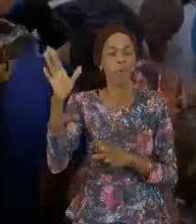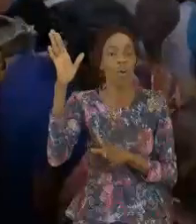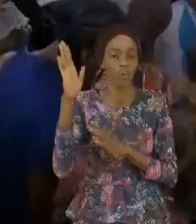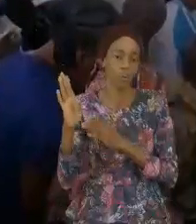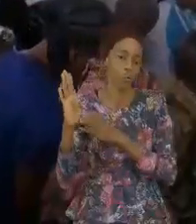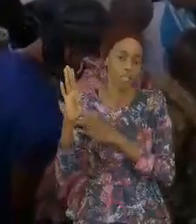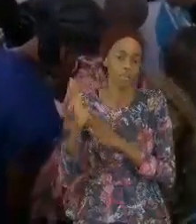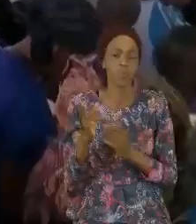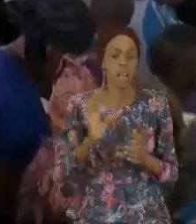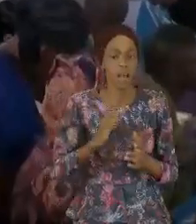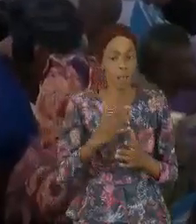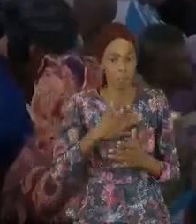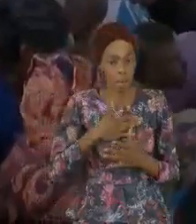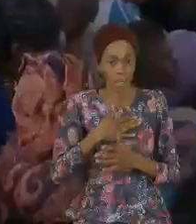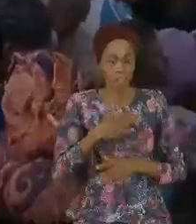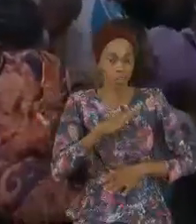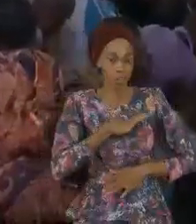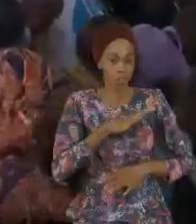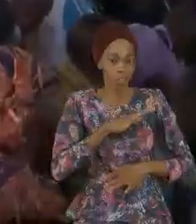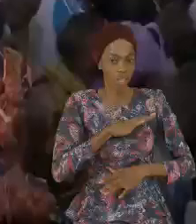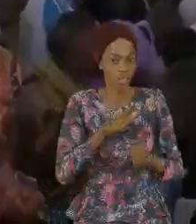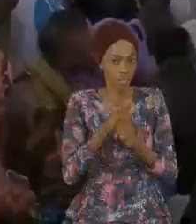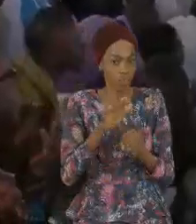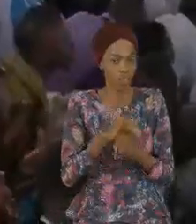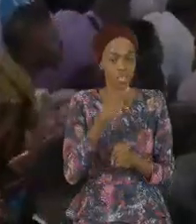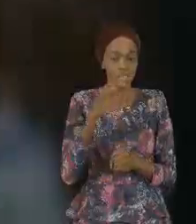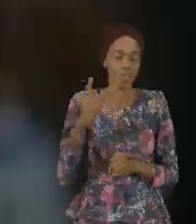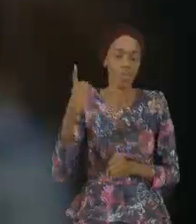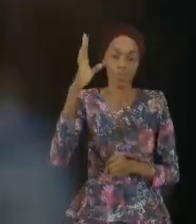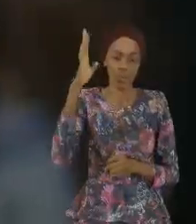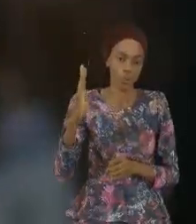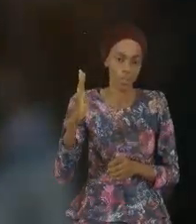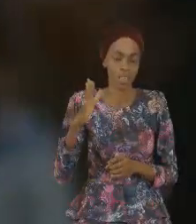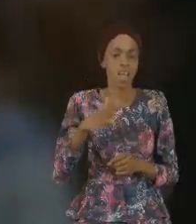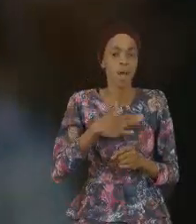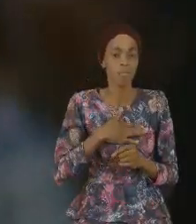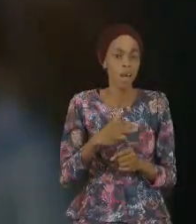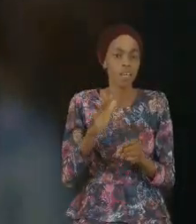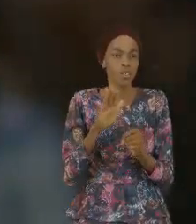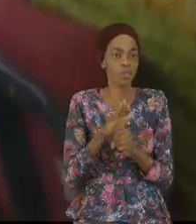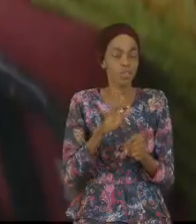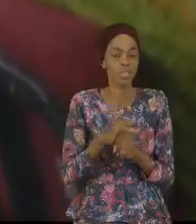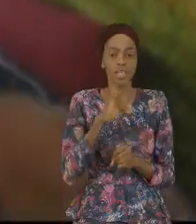My sufficiency is of God. My sufficiency is of